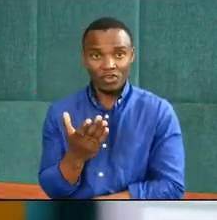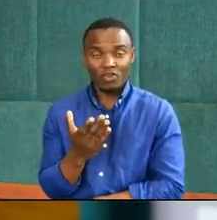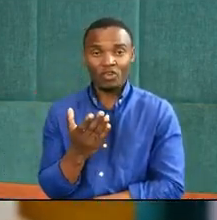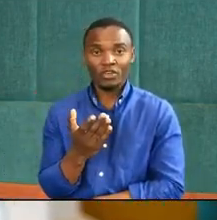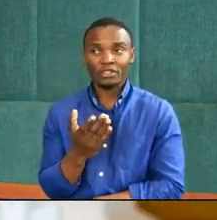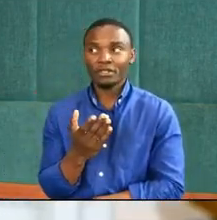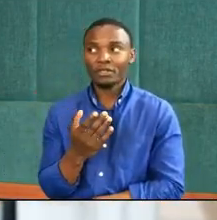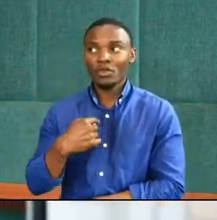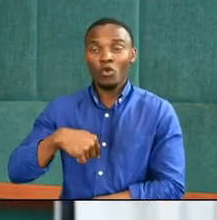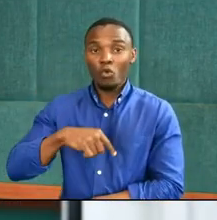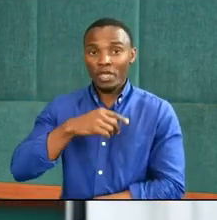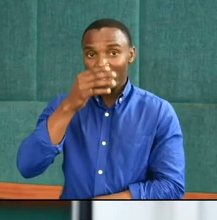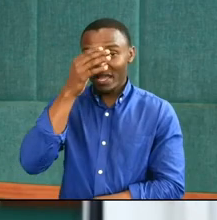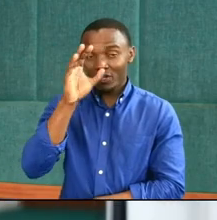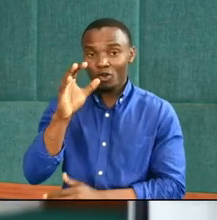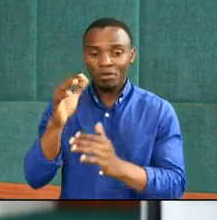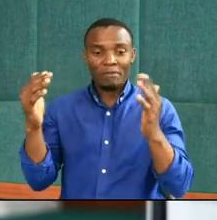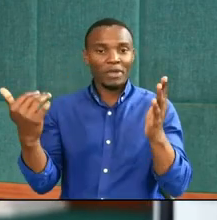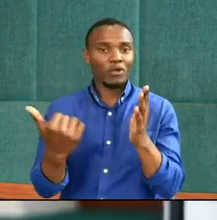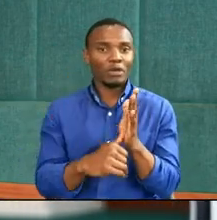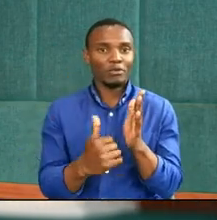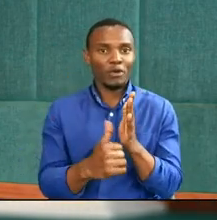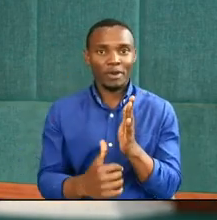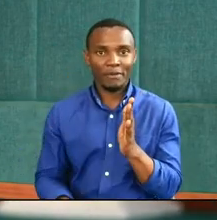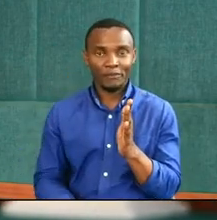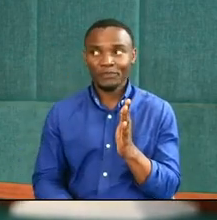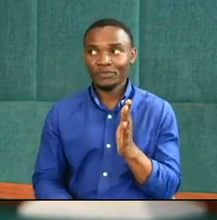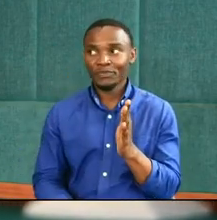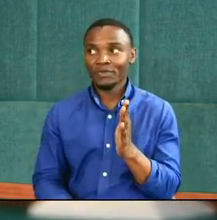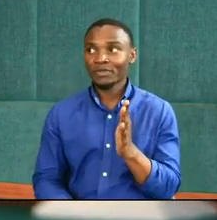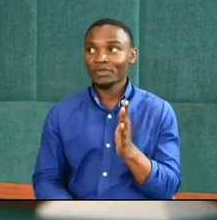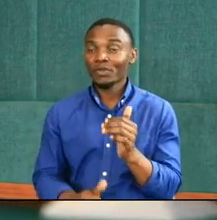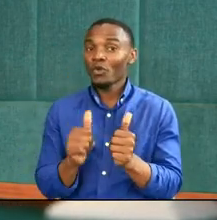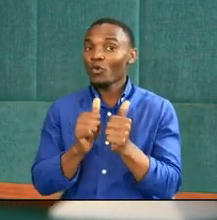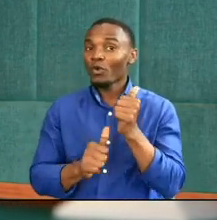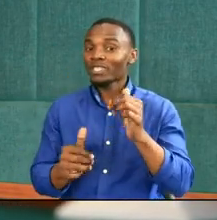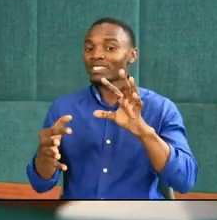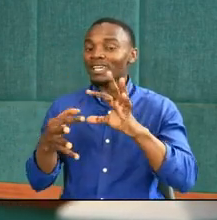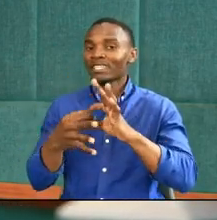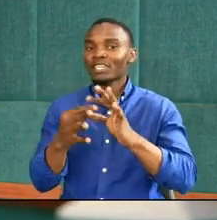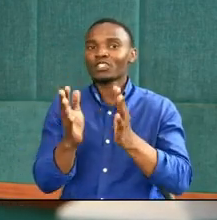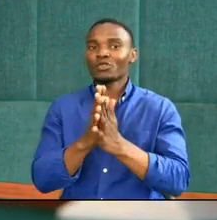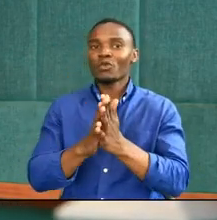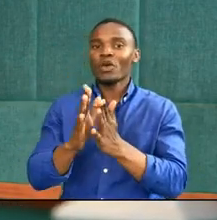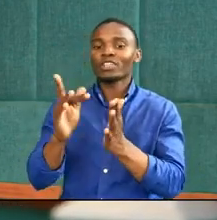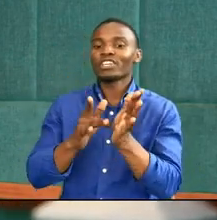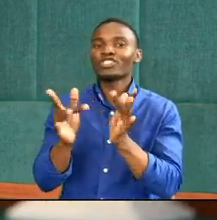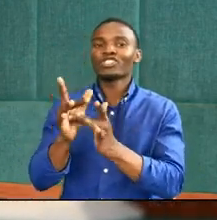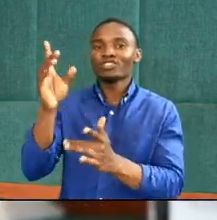this major problem that is attached to the coming of Christ.